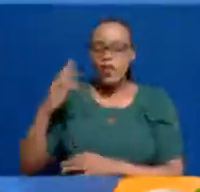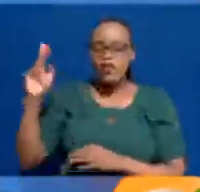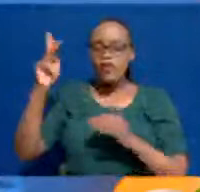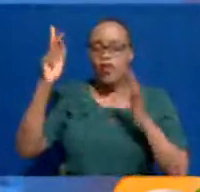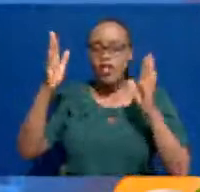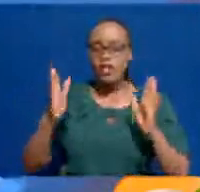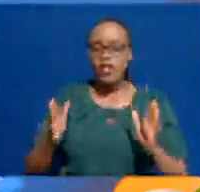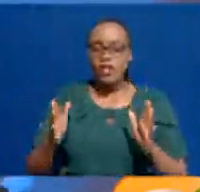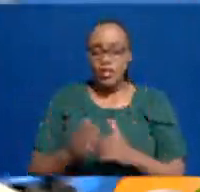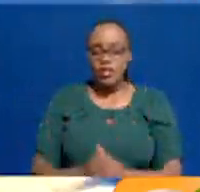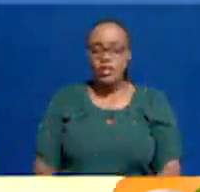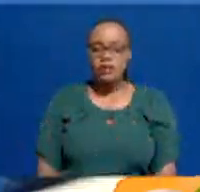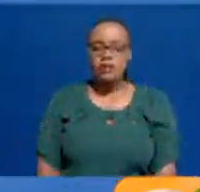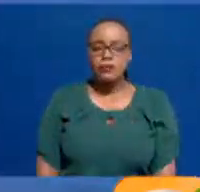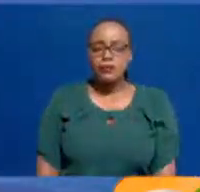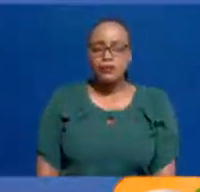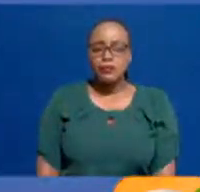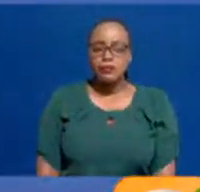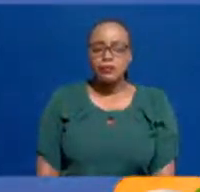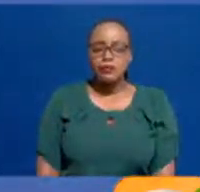Kenyans.